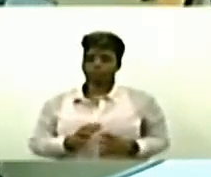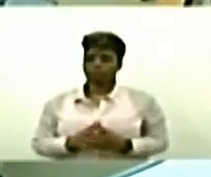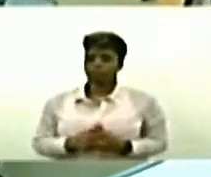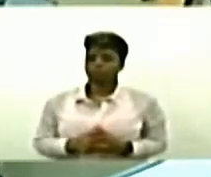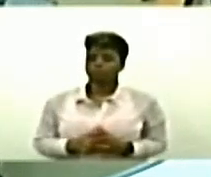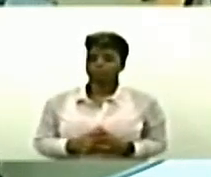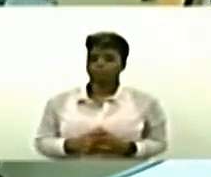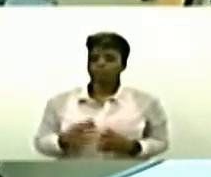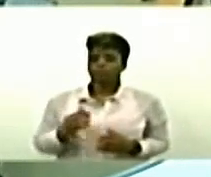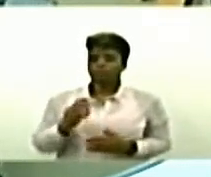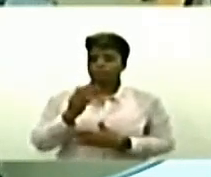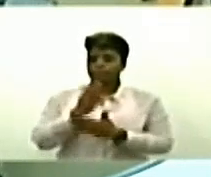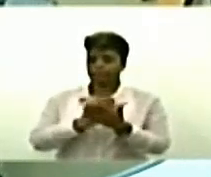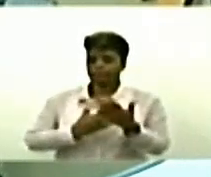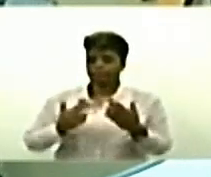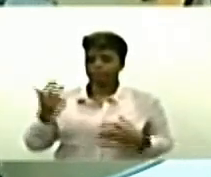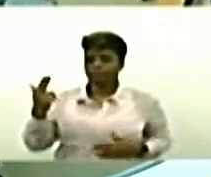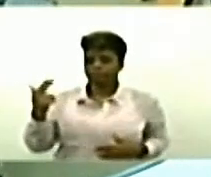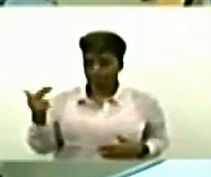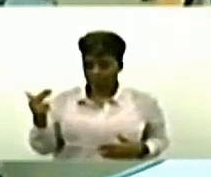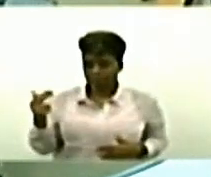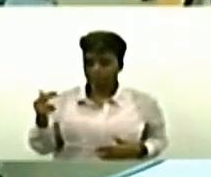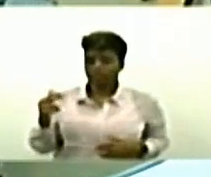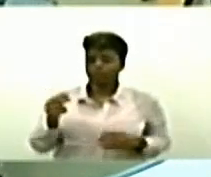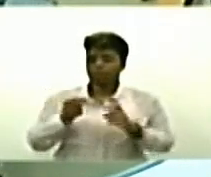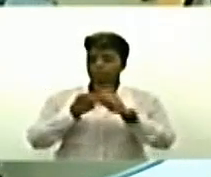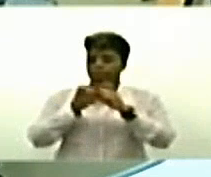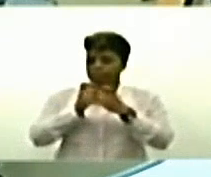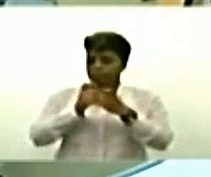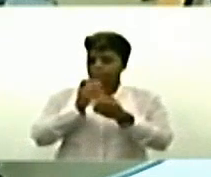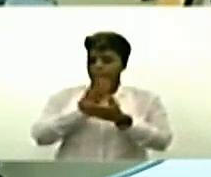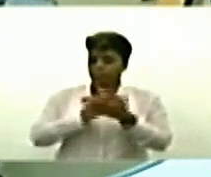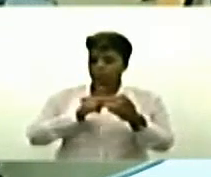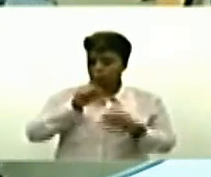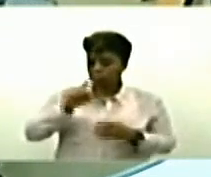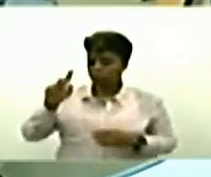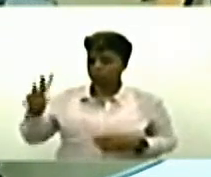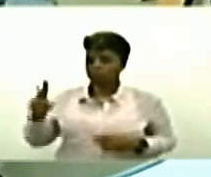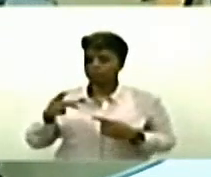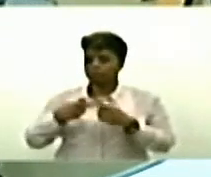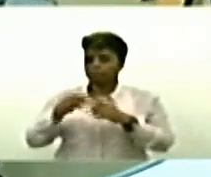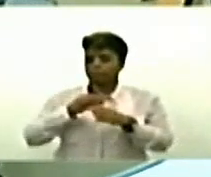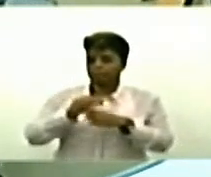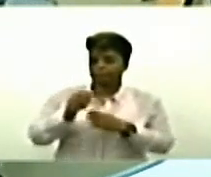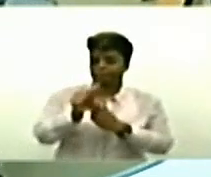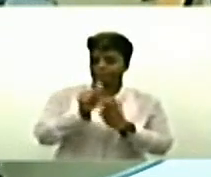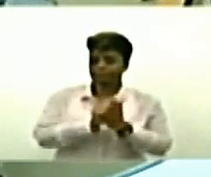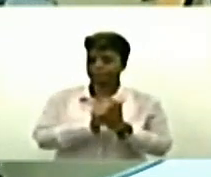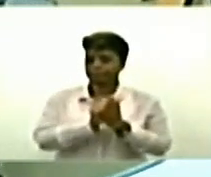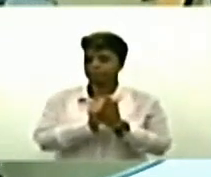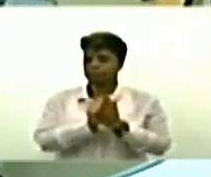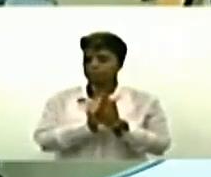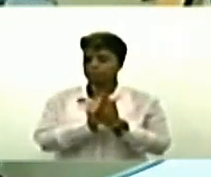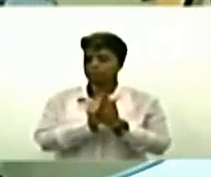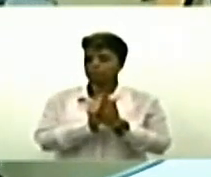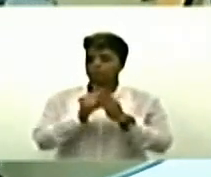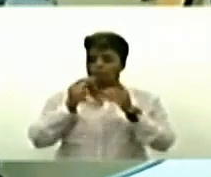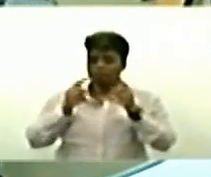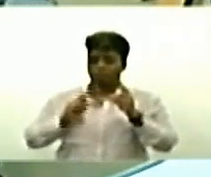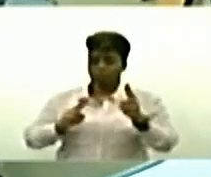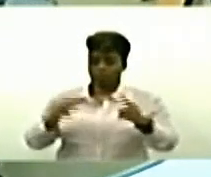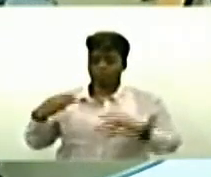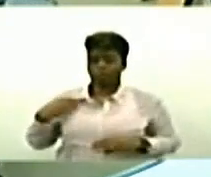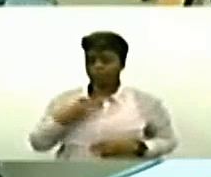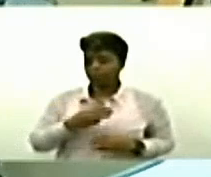Clause 13, amendment to section 112 of Principal Act. Honourable members, the question